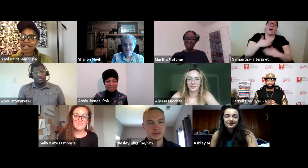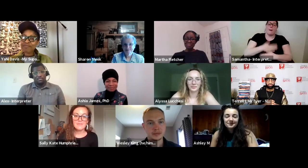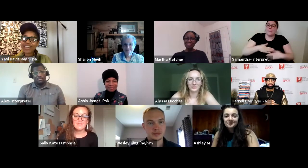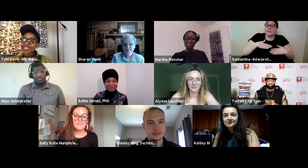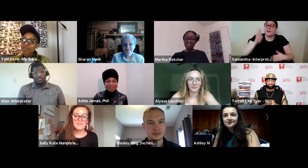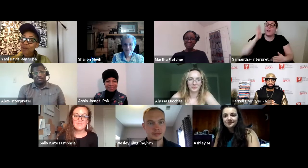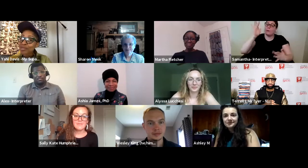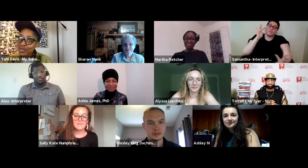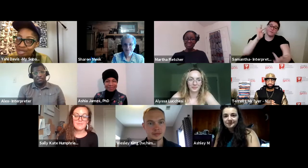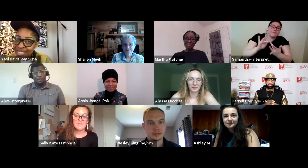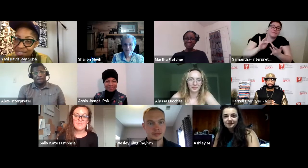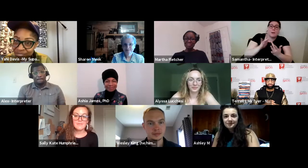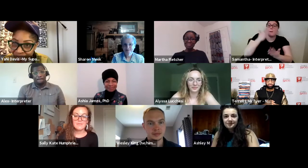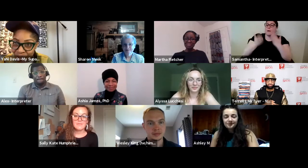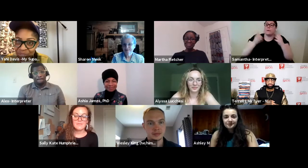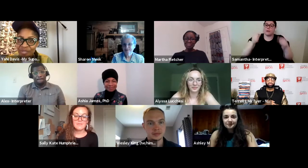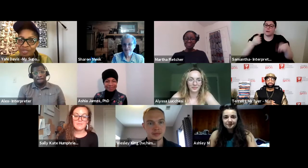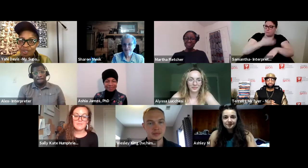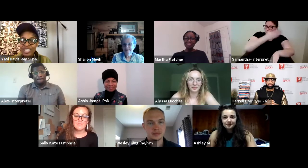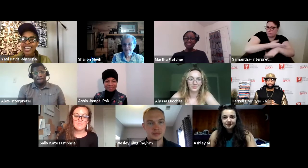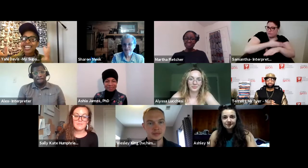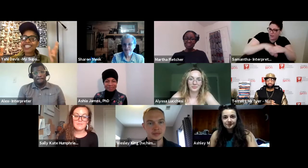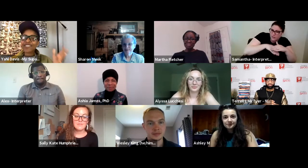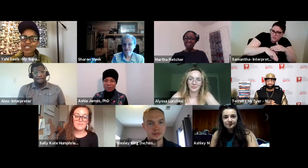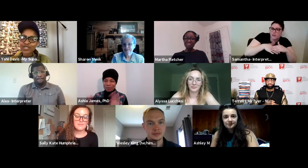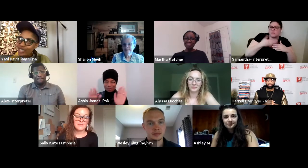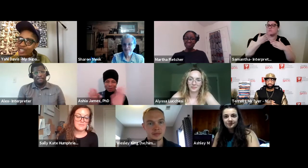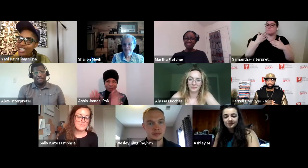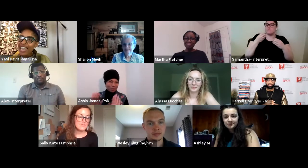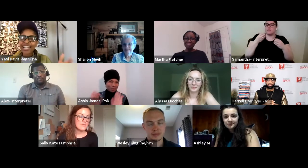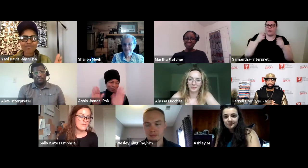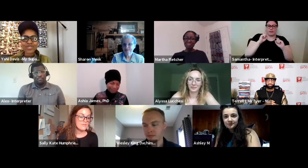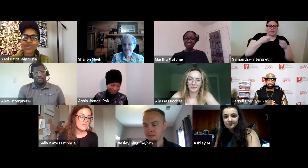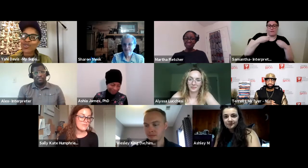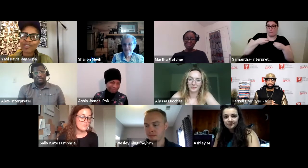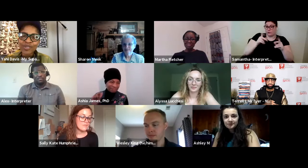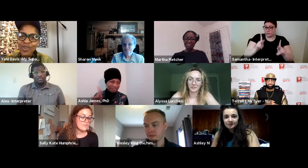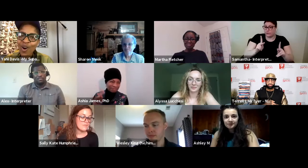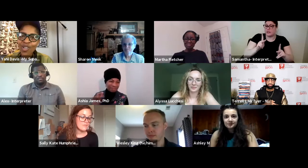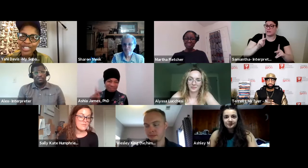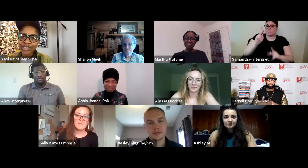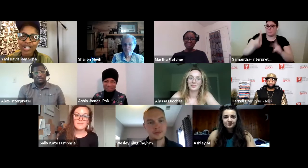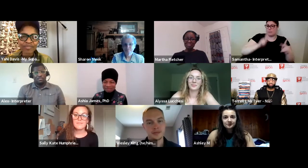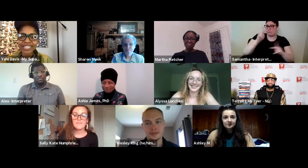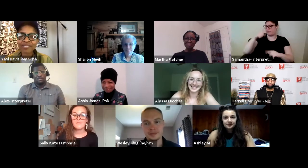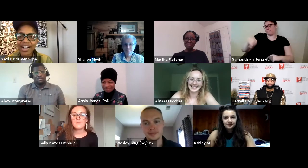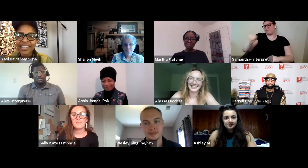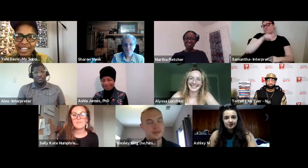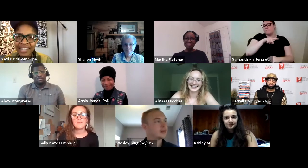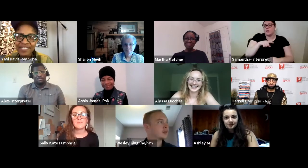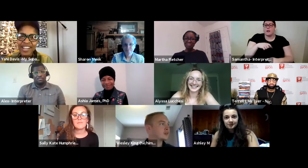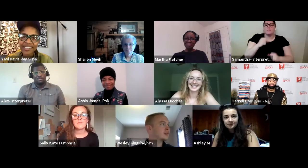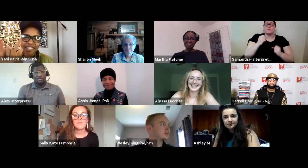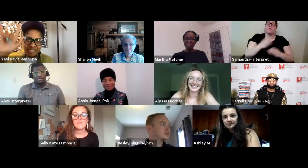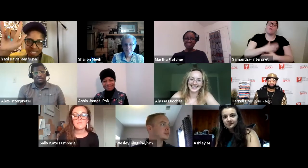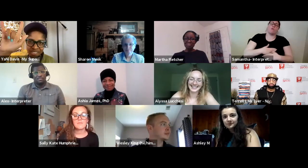we might make some opportunities available to folks in the future. And I'm so grateful for all that you have meant to my